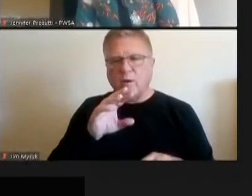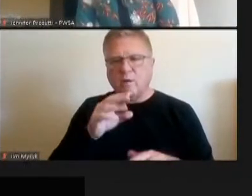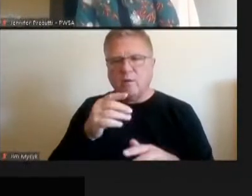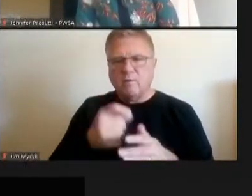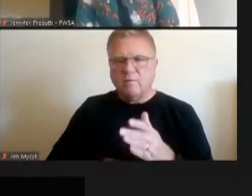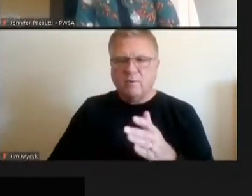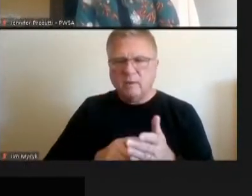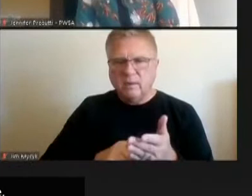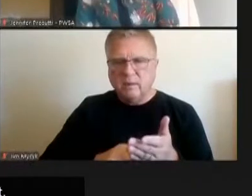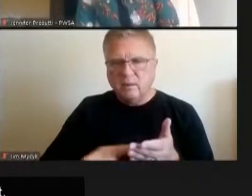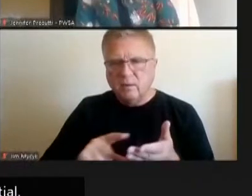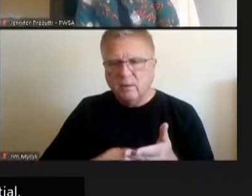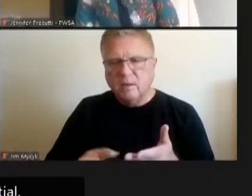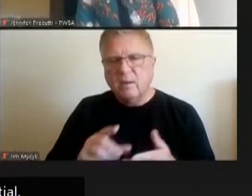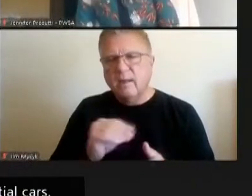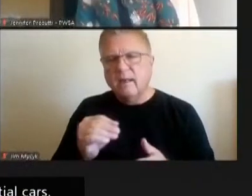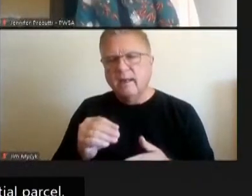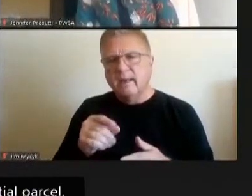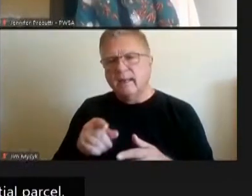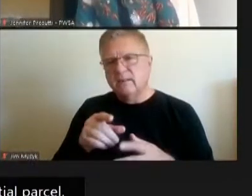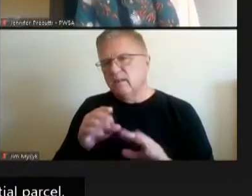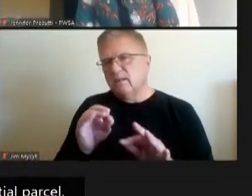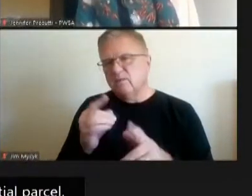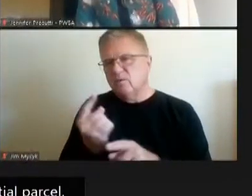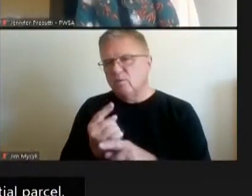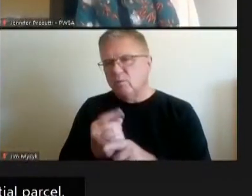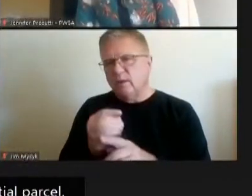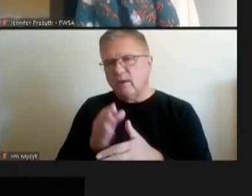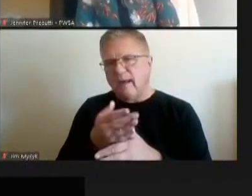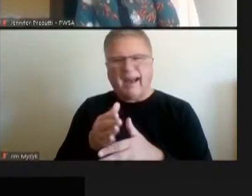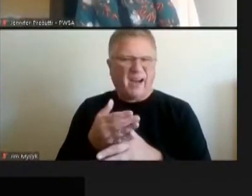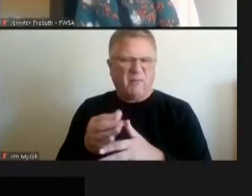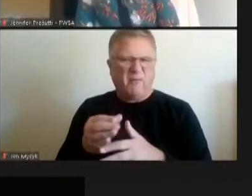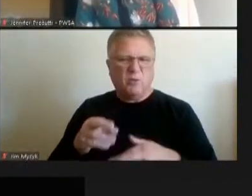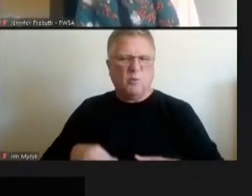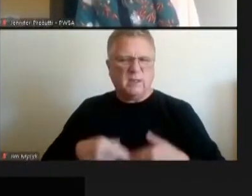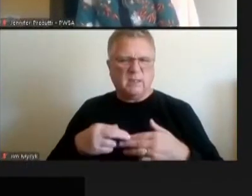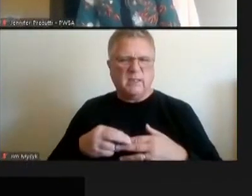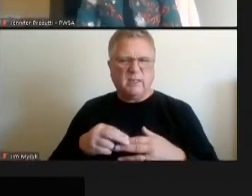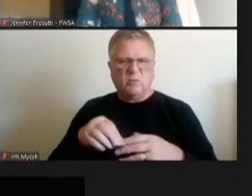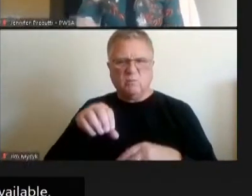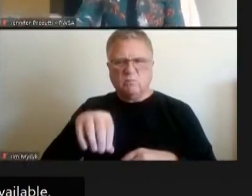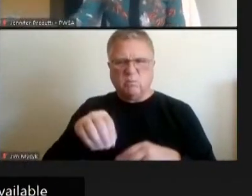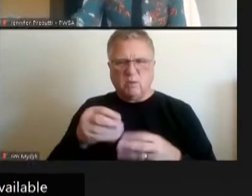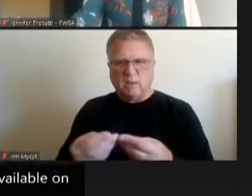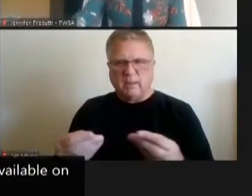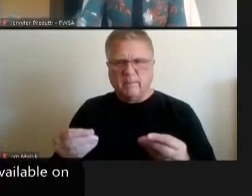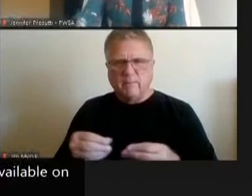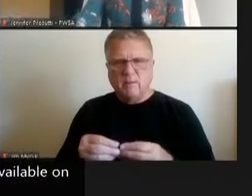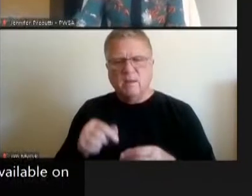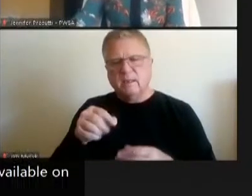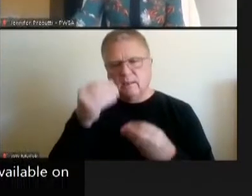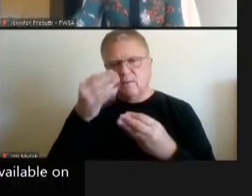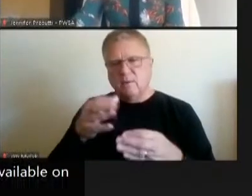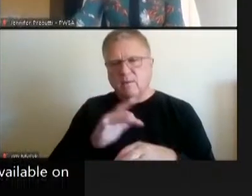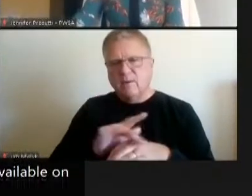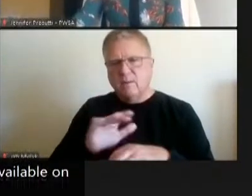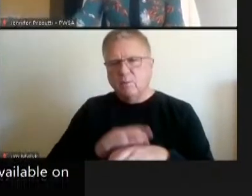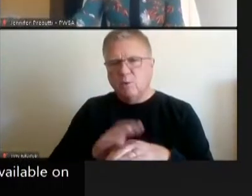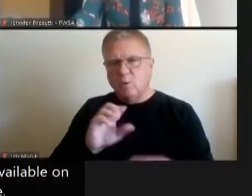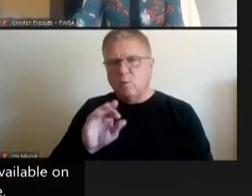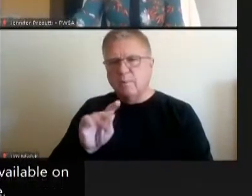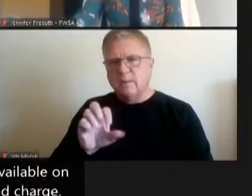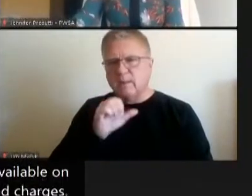average residential parcel. Lots of numbers in here. This information is available on our website. It does not include the